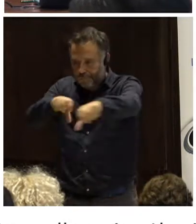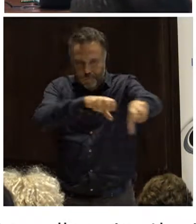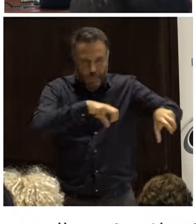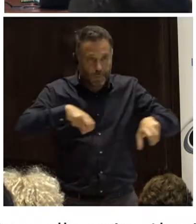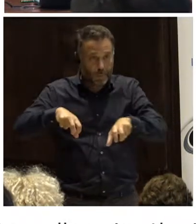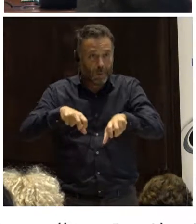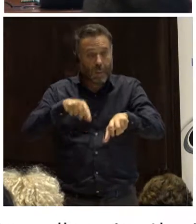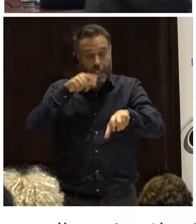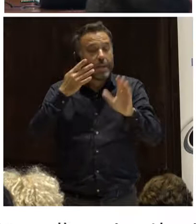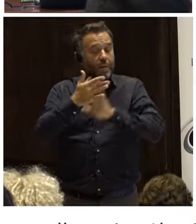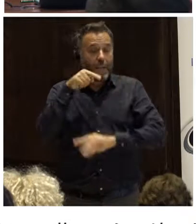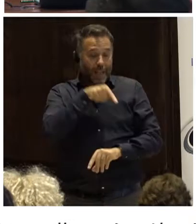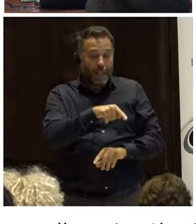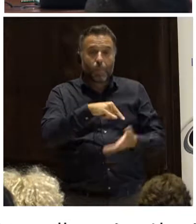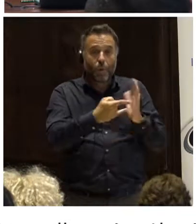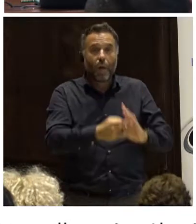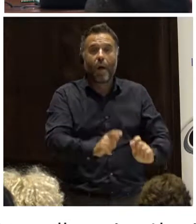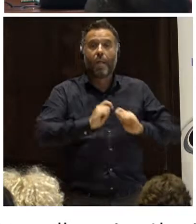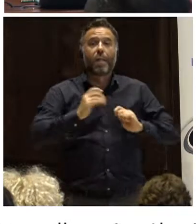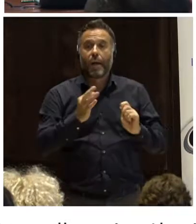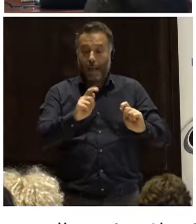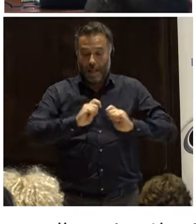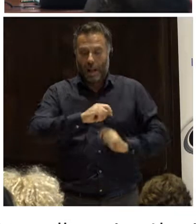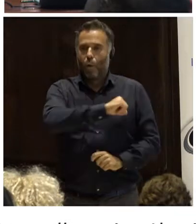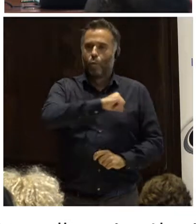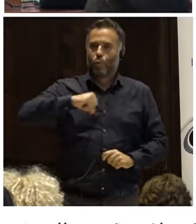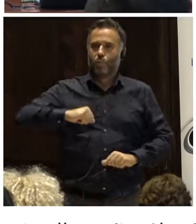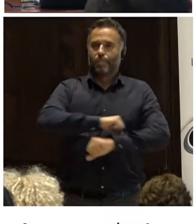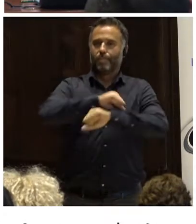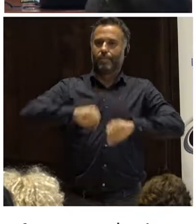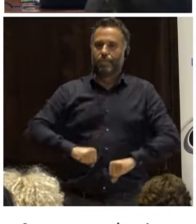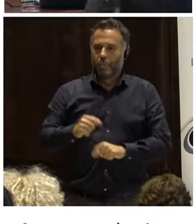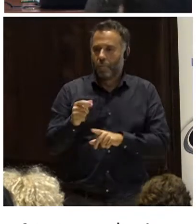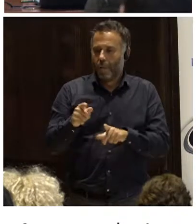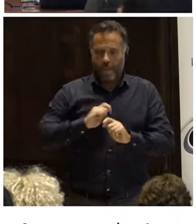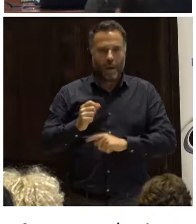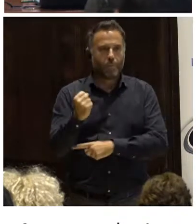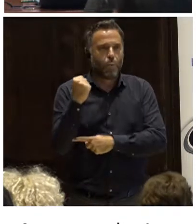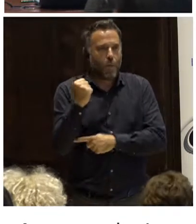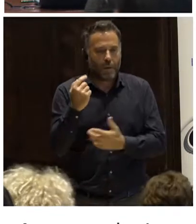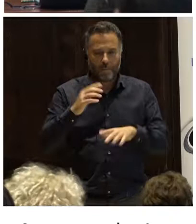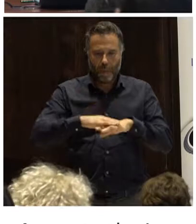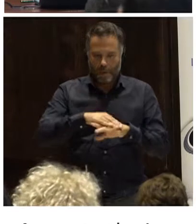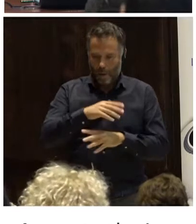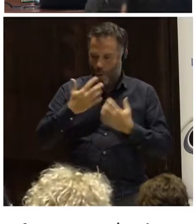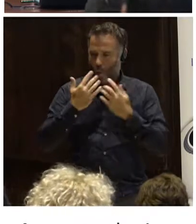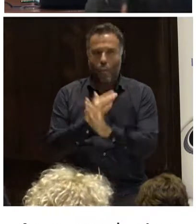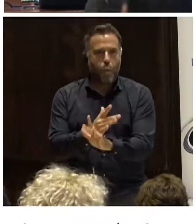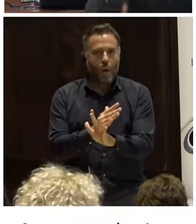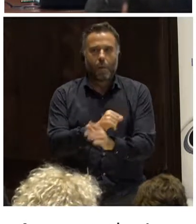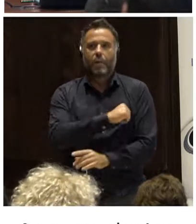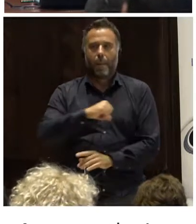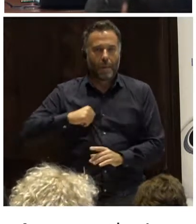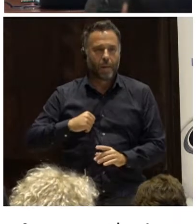it provided autonomy and power for children to play and move independently. Very important, children were able to